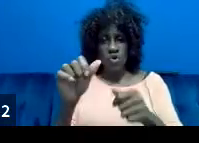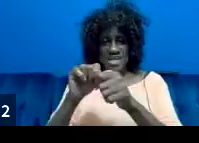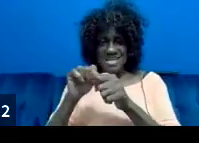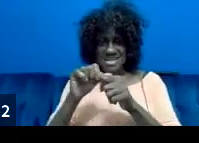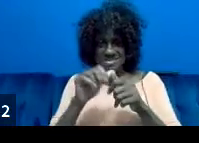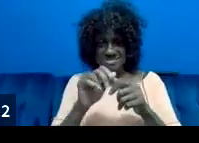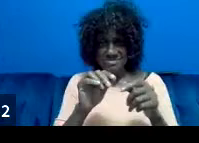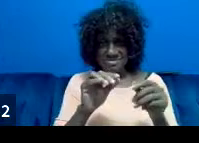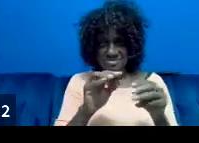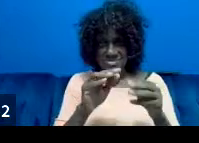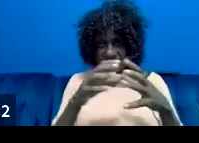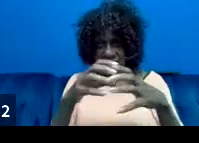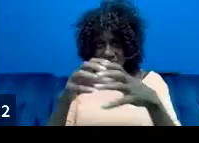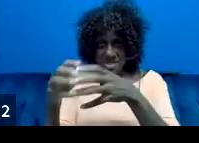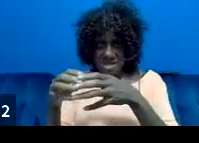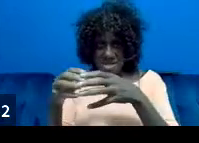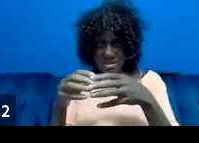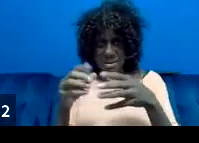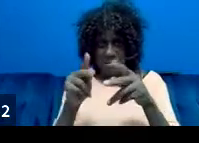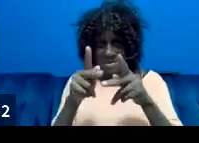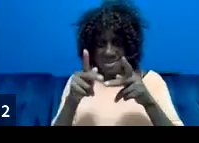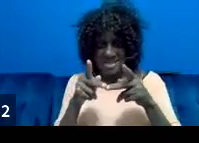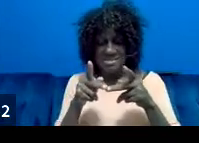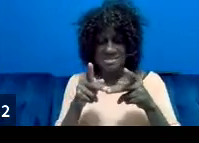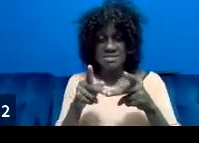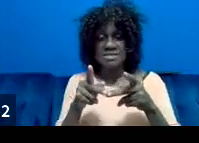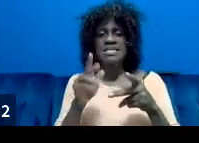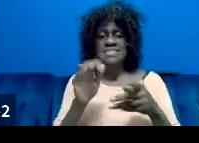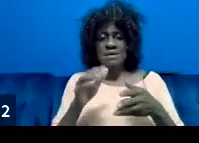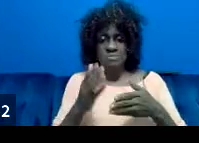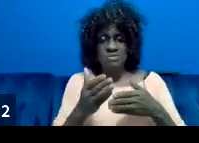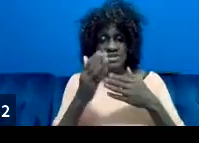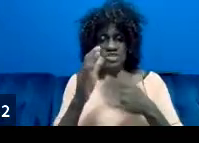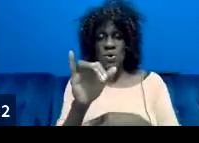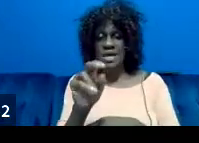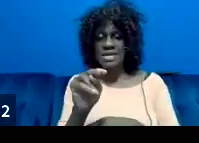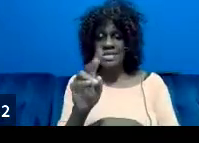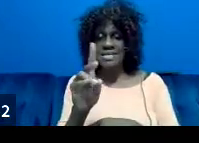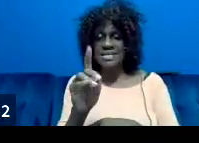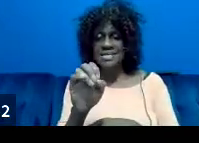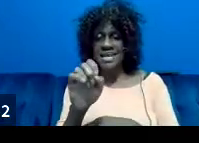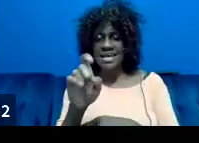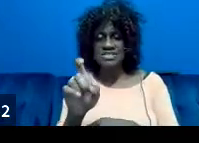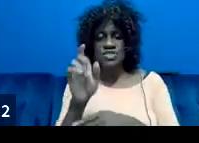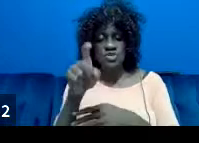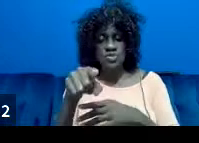end, after frequently asked questions, I believe, is this provisional index where you